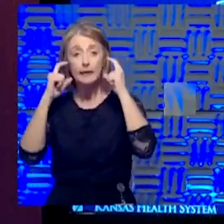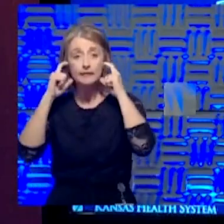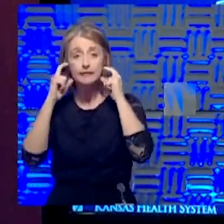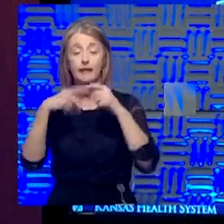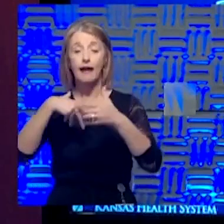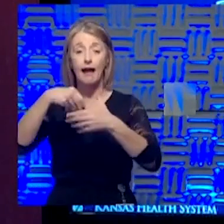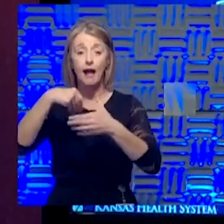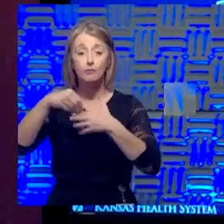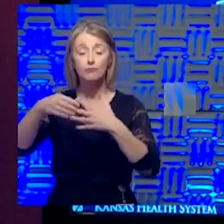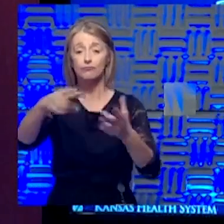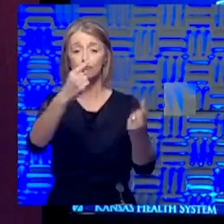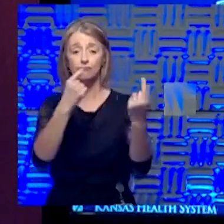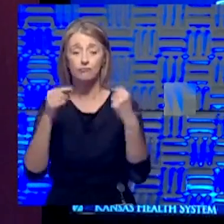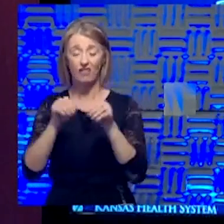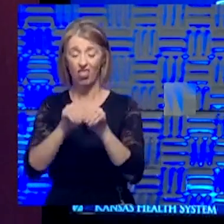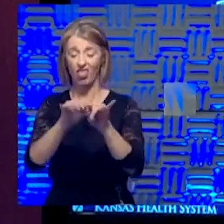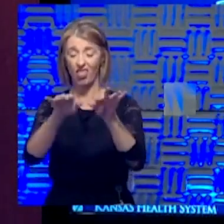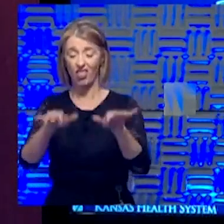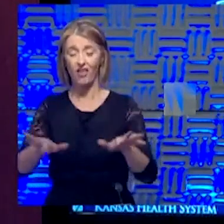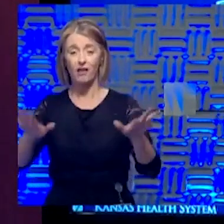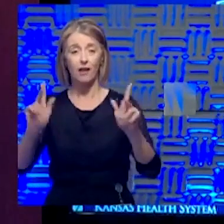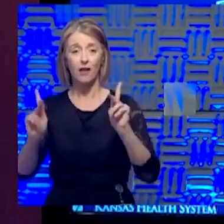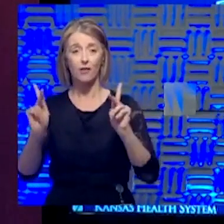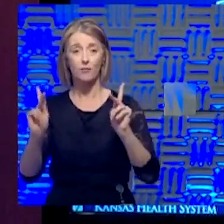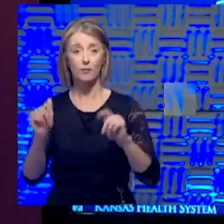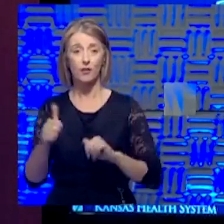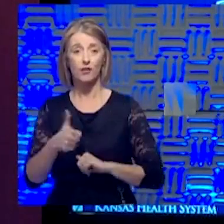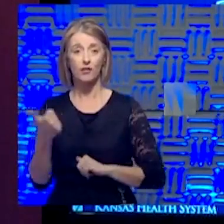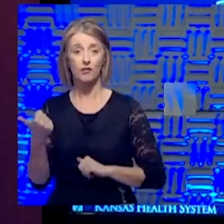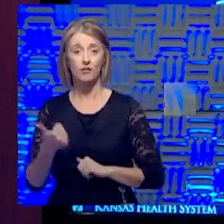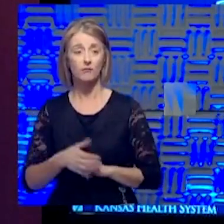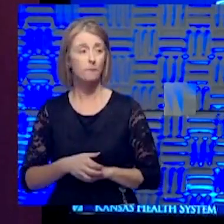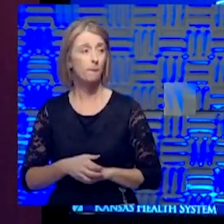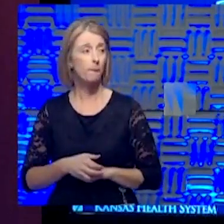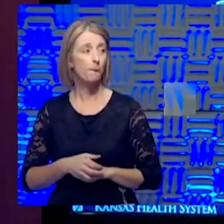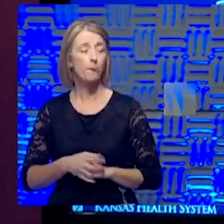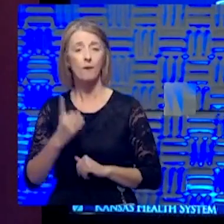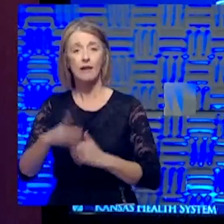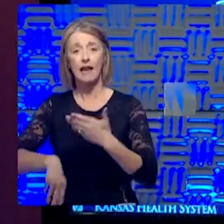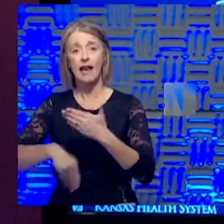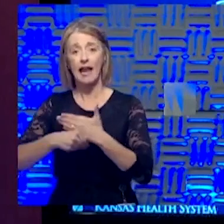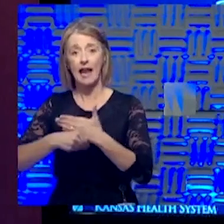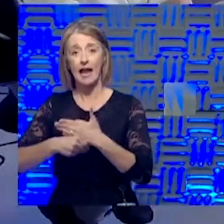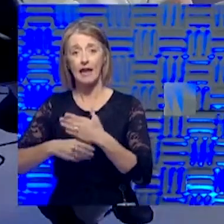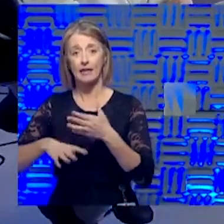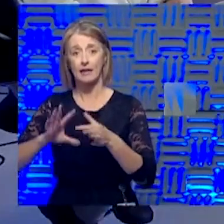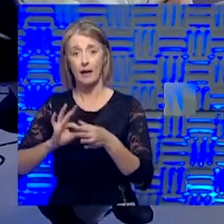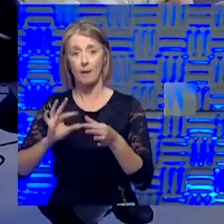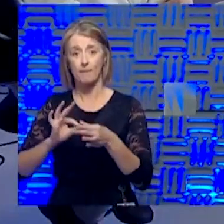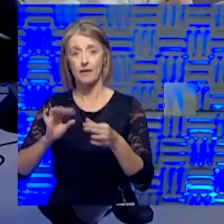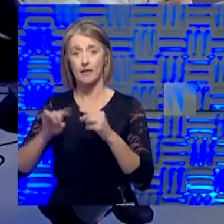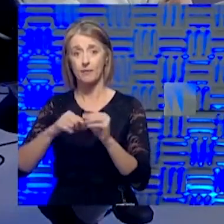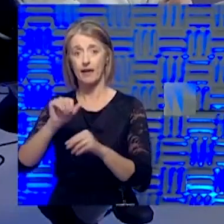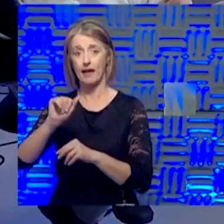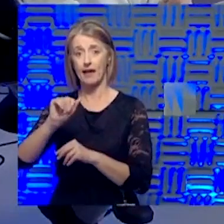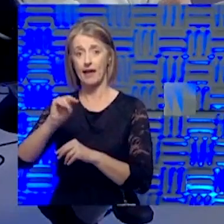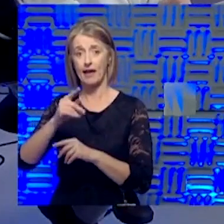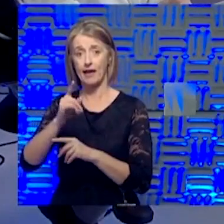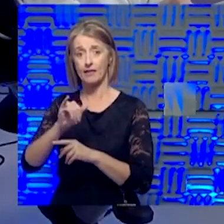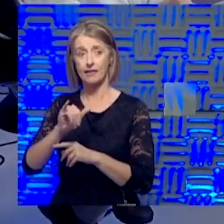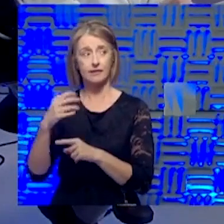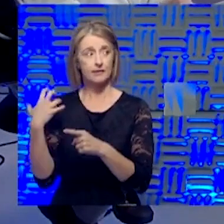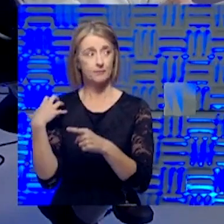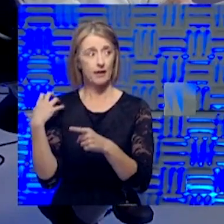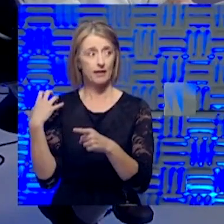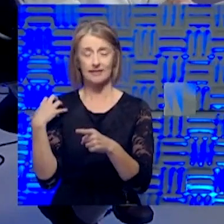Don't go outside and infect others when you're sick. I just wanted to add one public comment about Anthony. As his